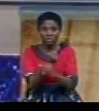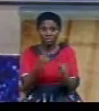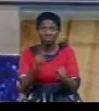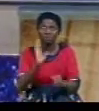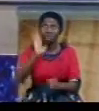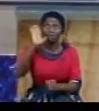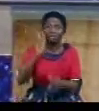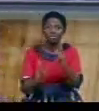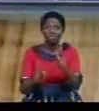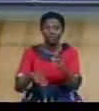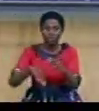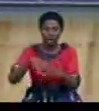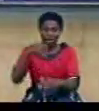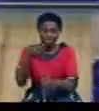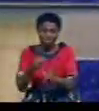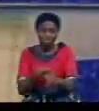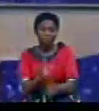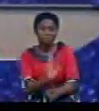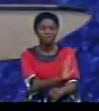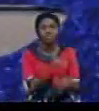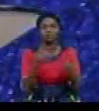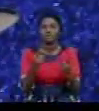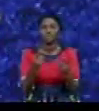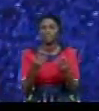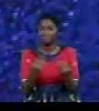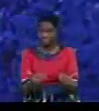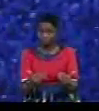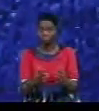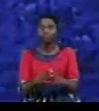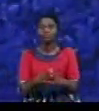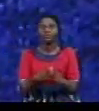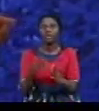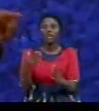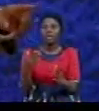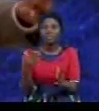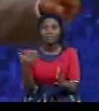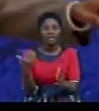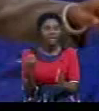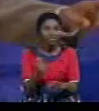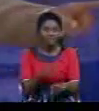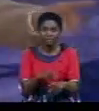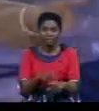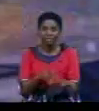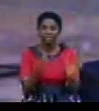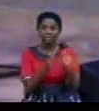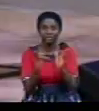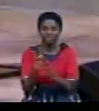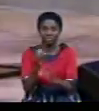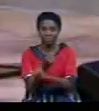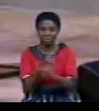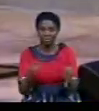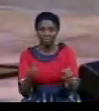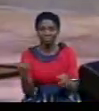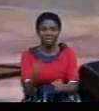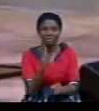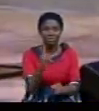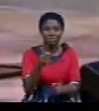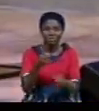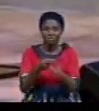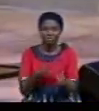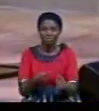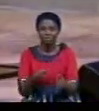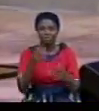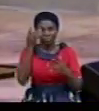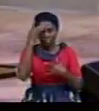their sins now whenever Jesus saves anyone from sickness the sickness